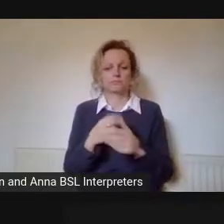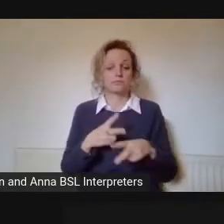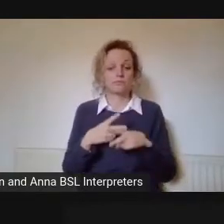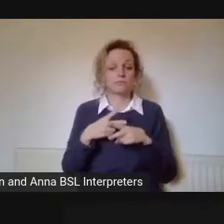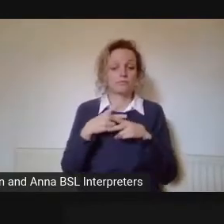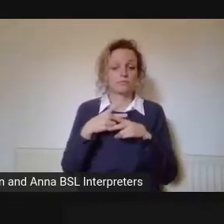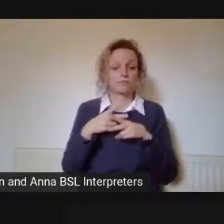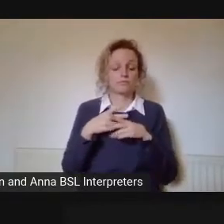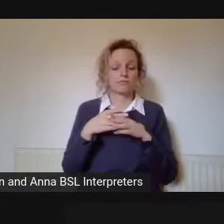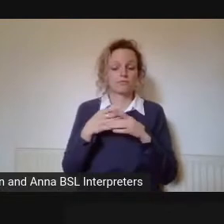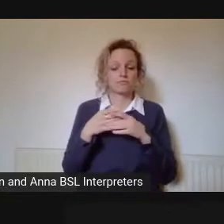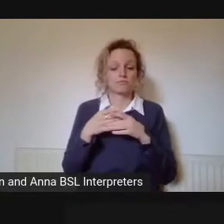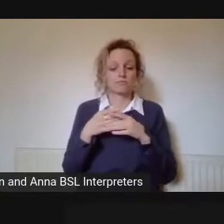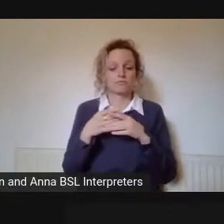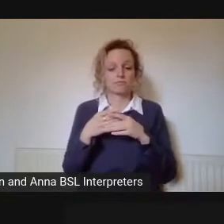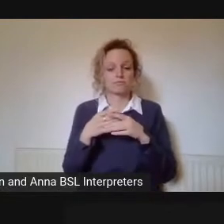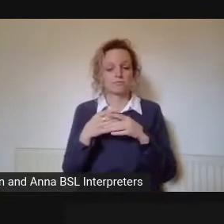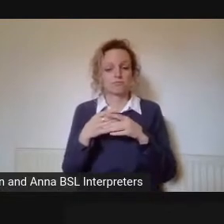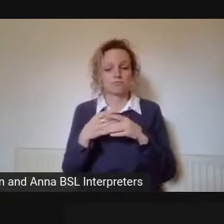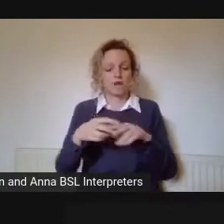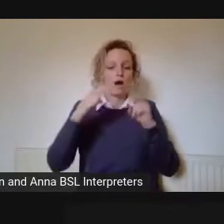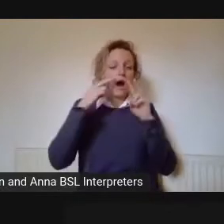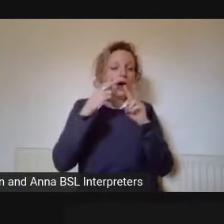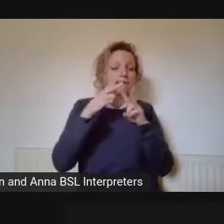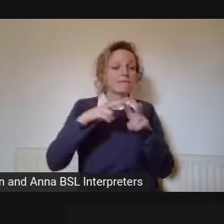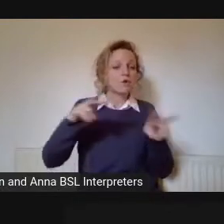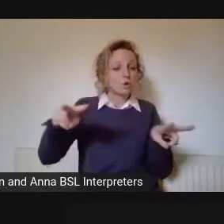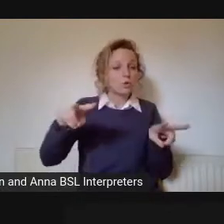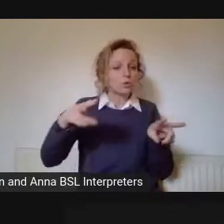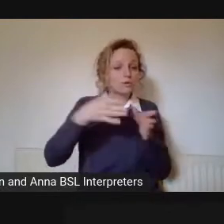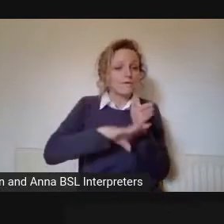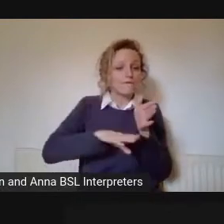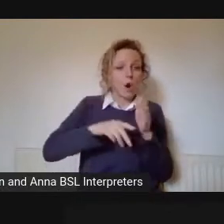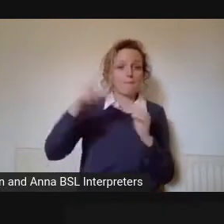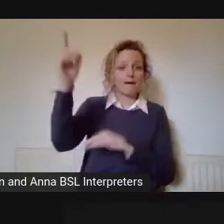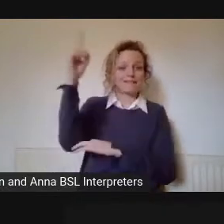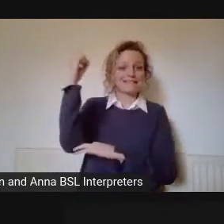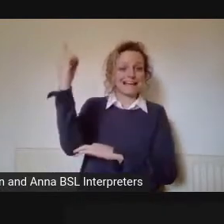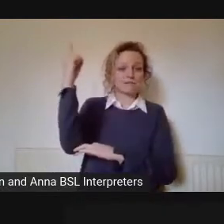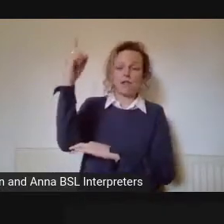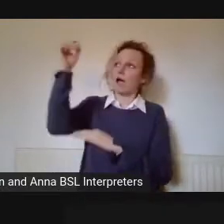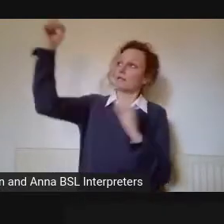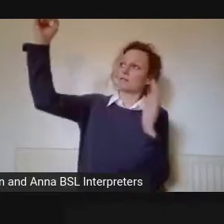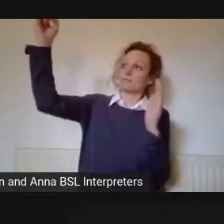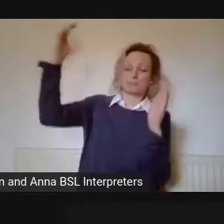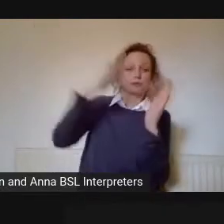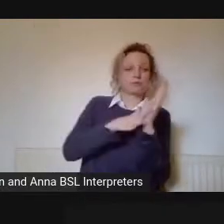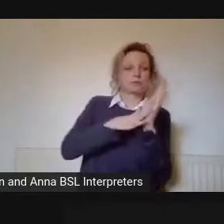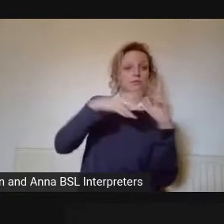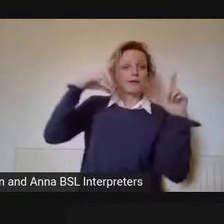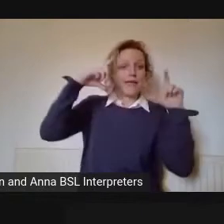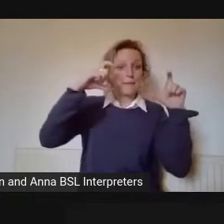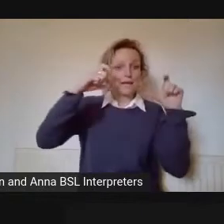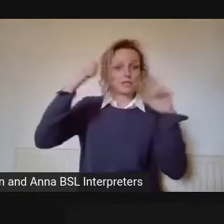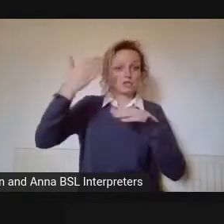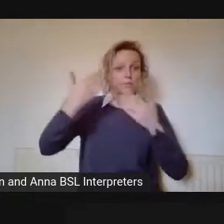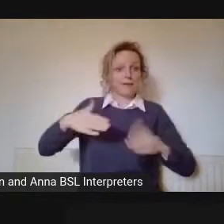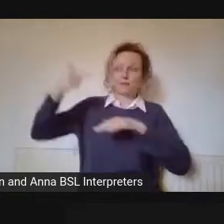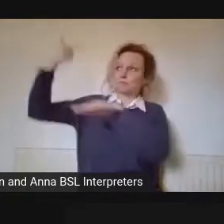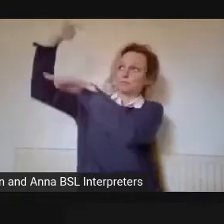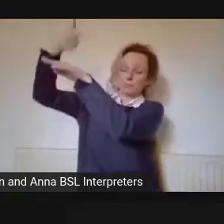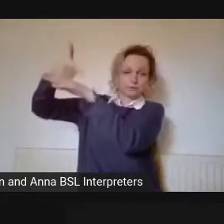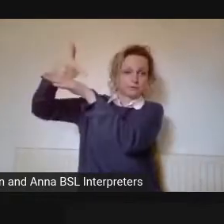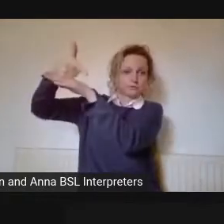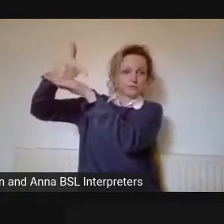the pixel of the satellite image that is also claimed to capture this space of the farm,